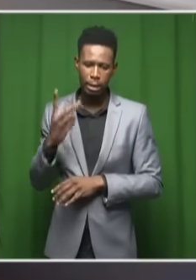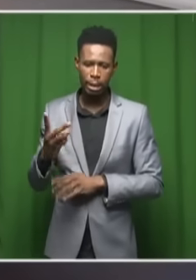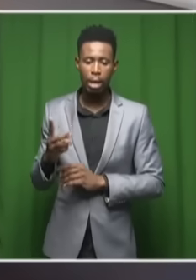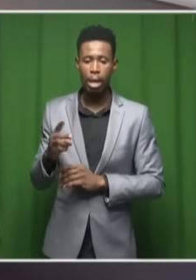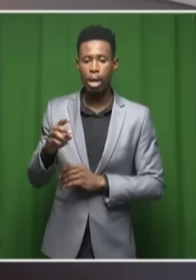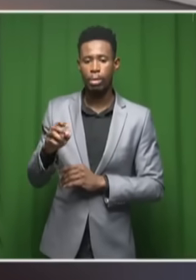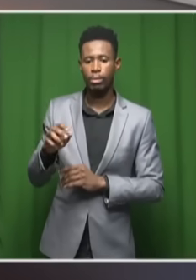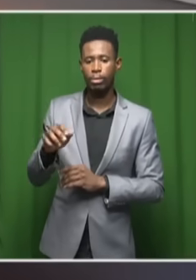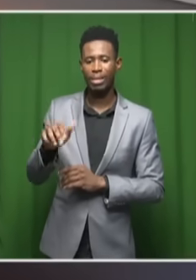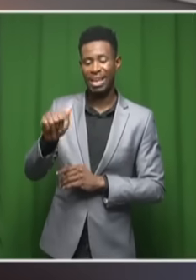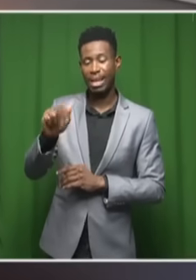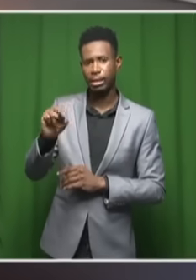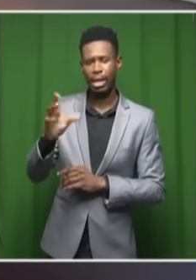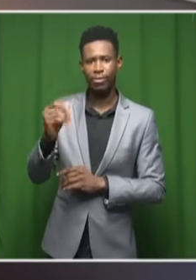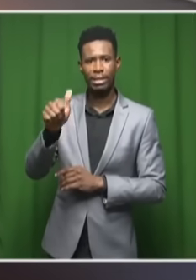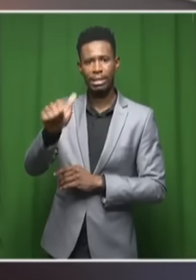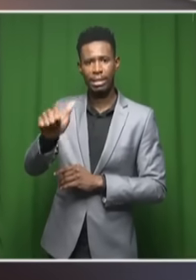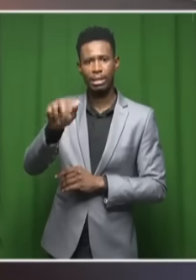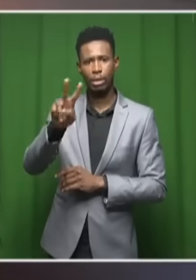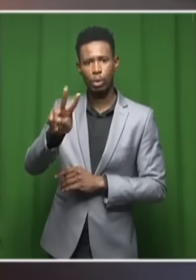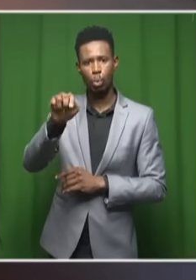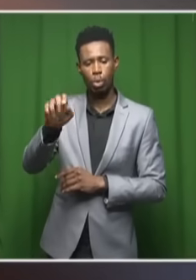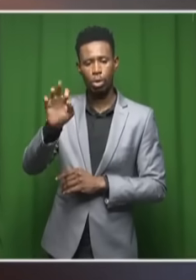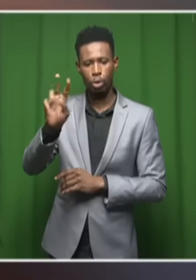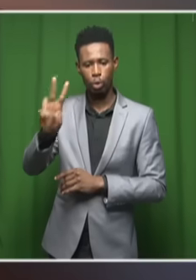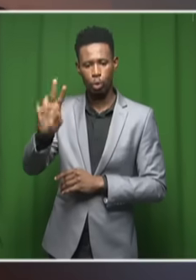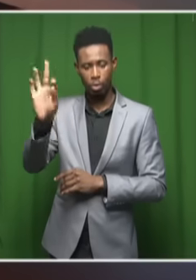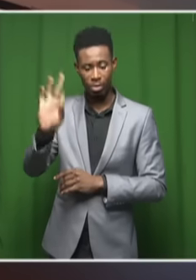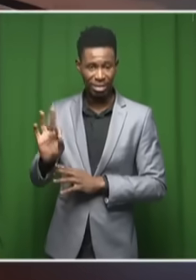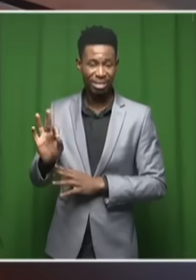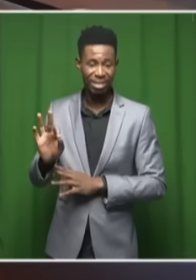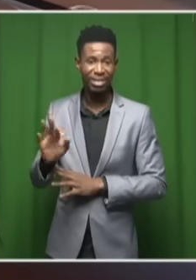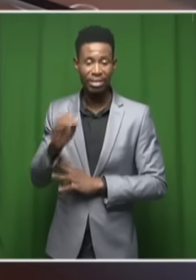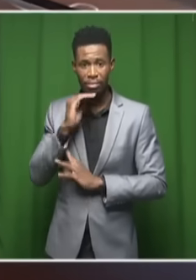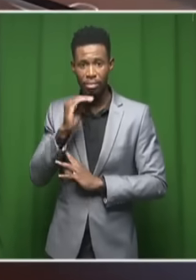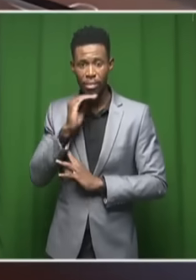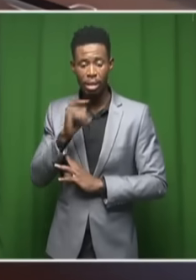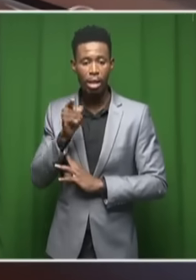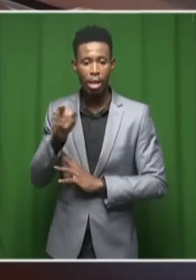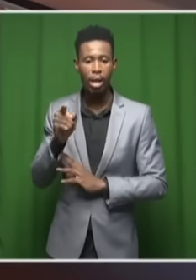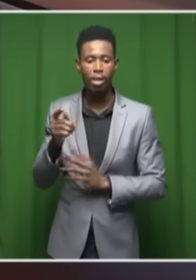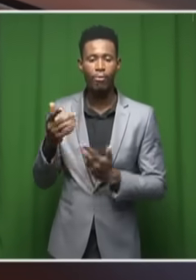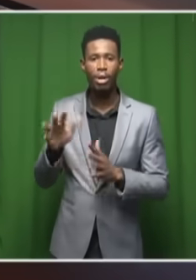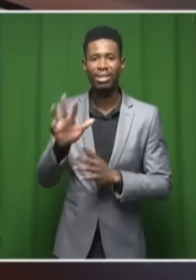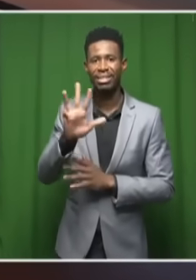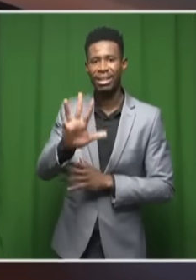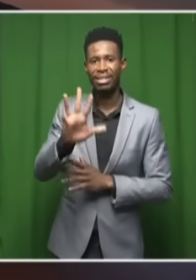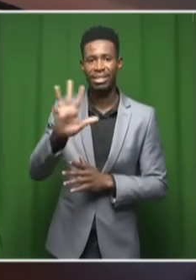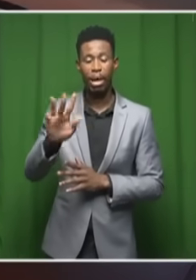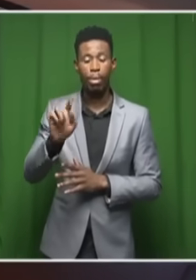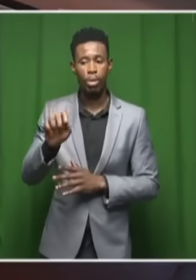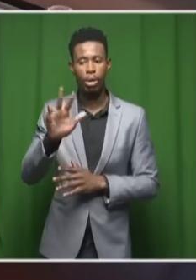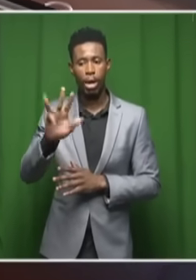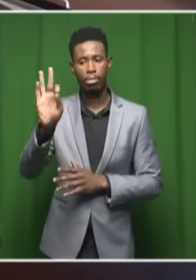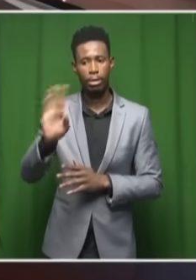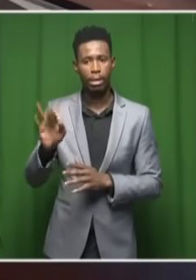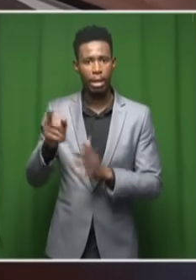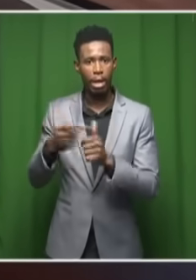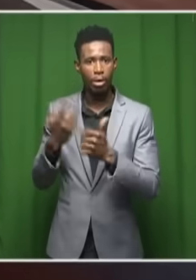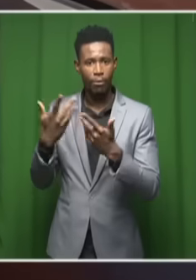at 62.2%. That's as 99.9% of that counting has finished. The